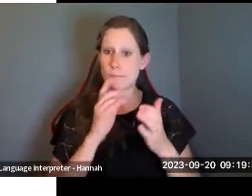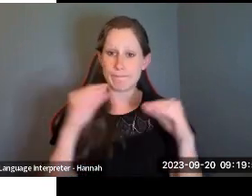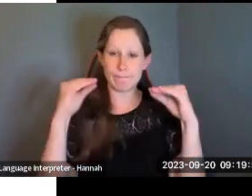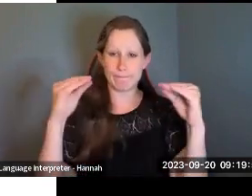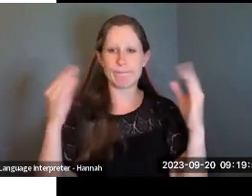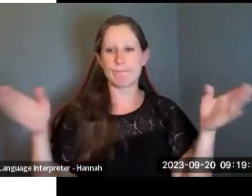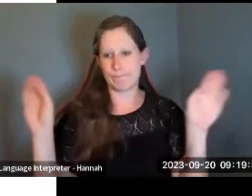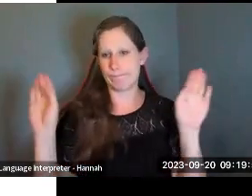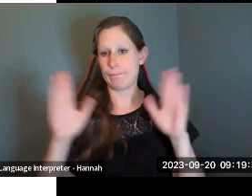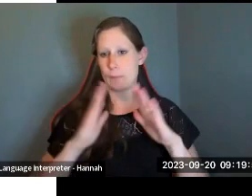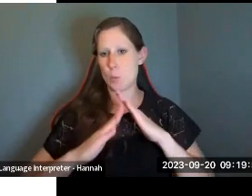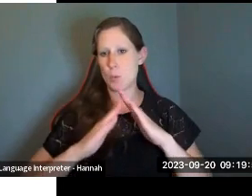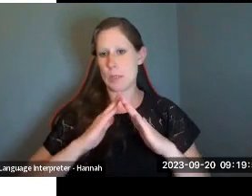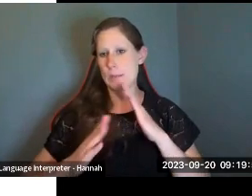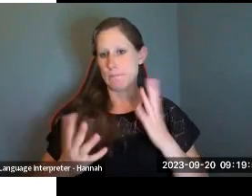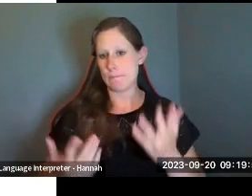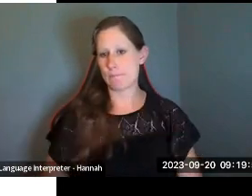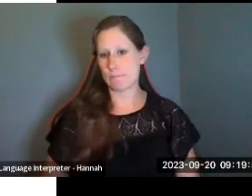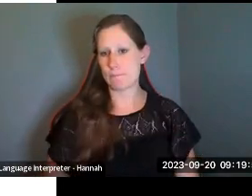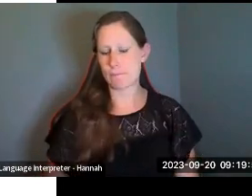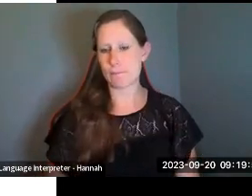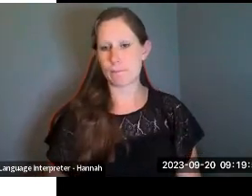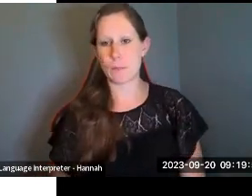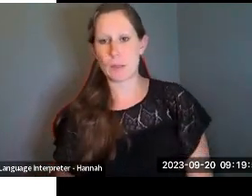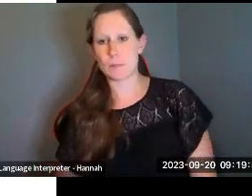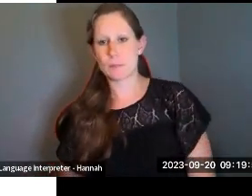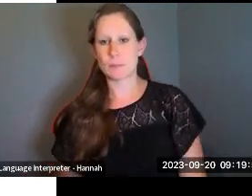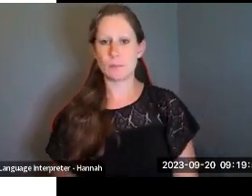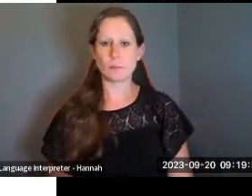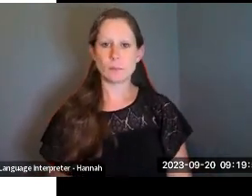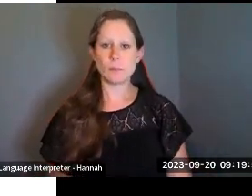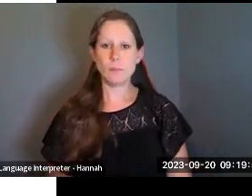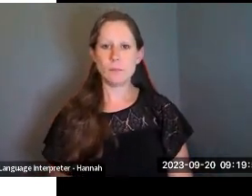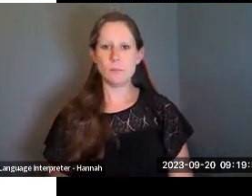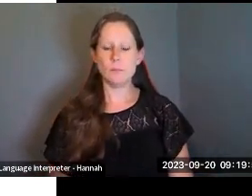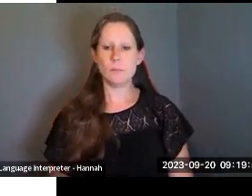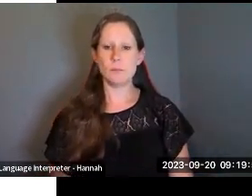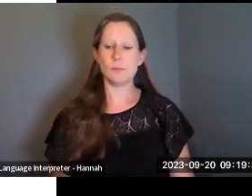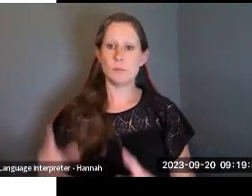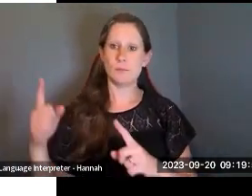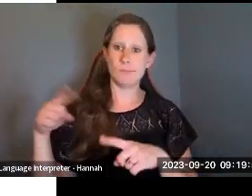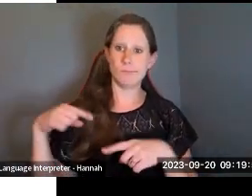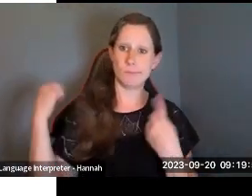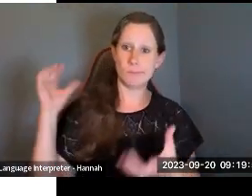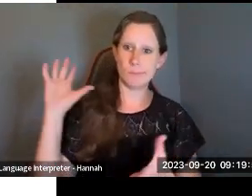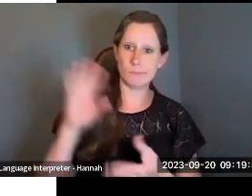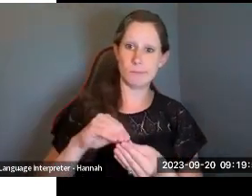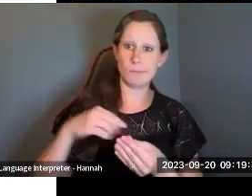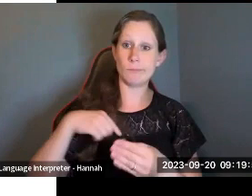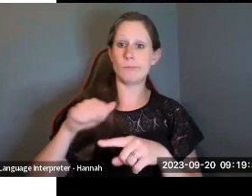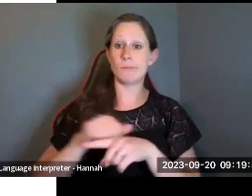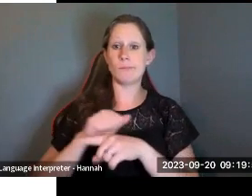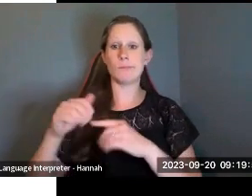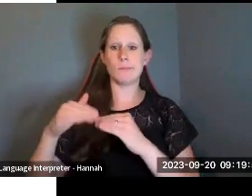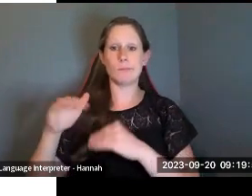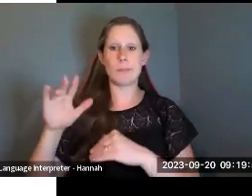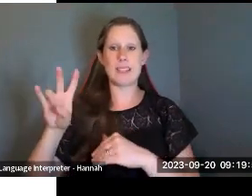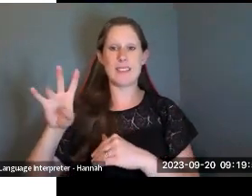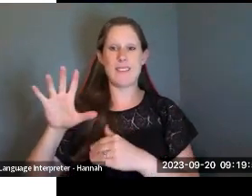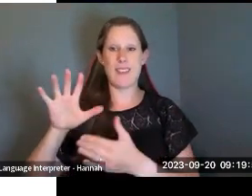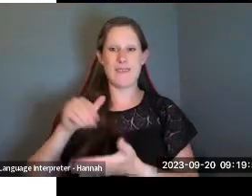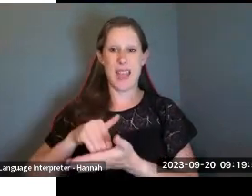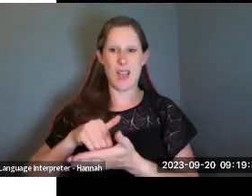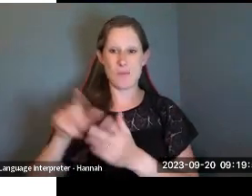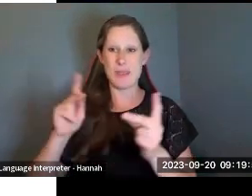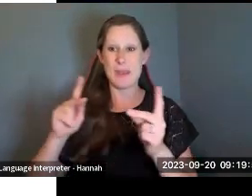to general community. To date, we've trained over 75,000 people here